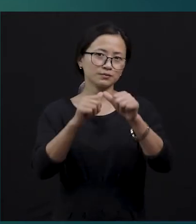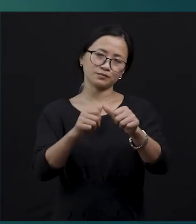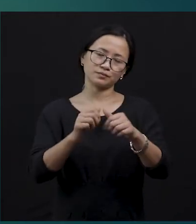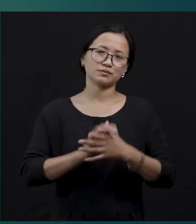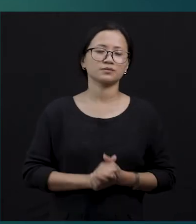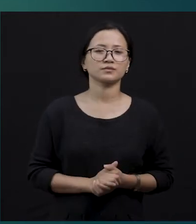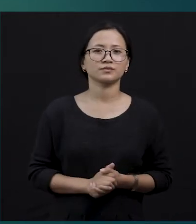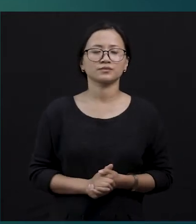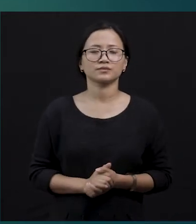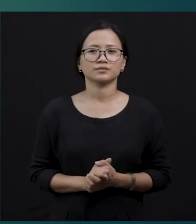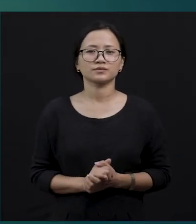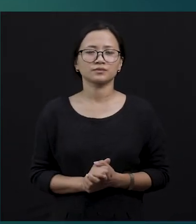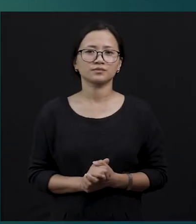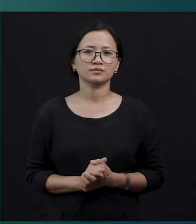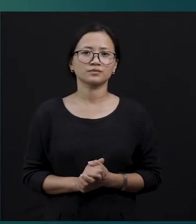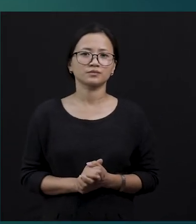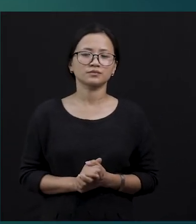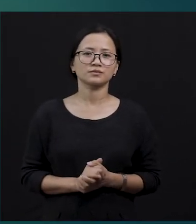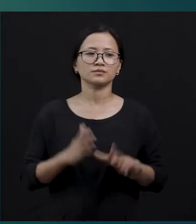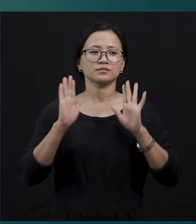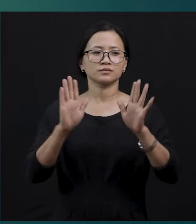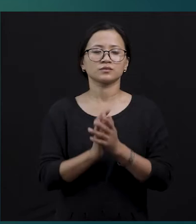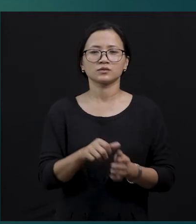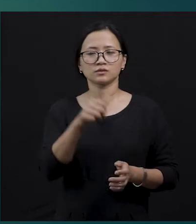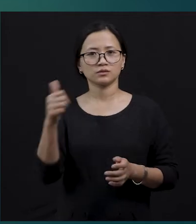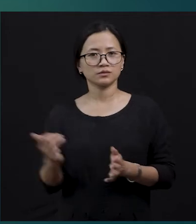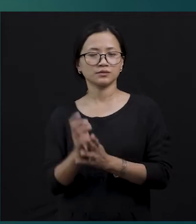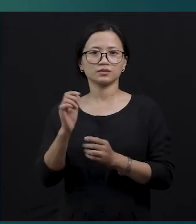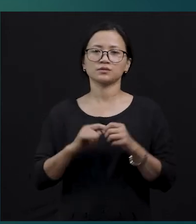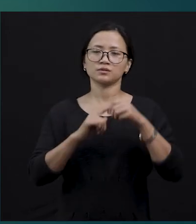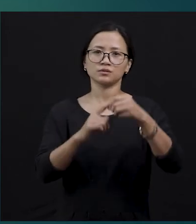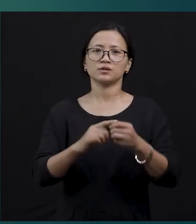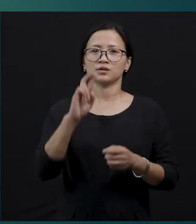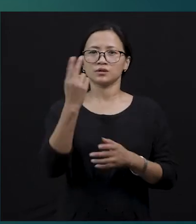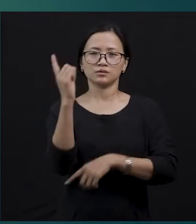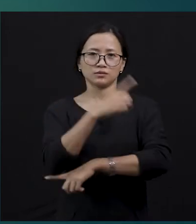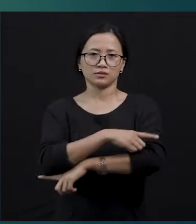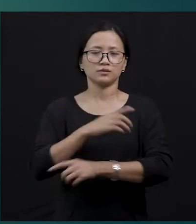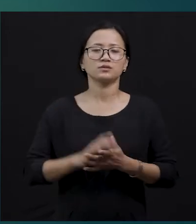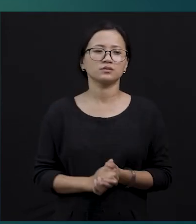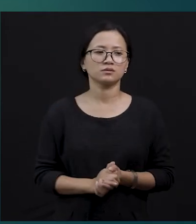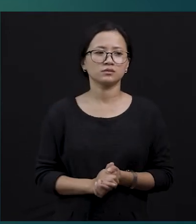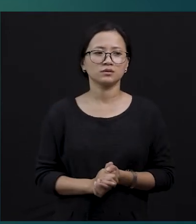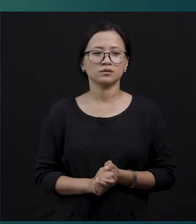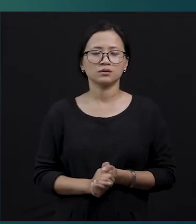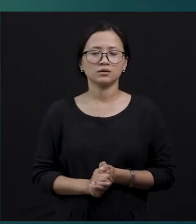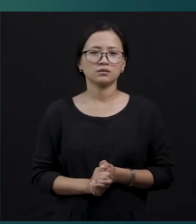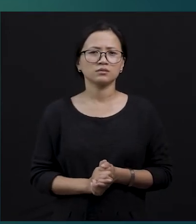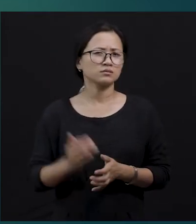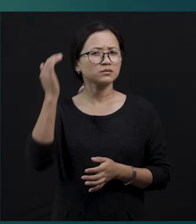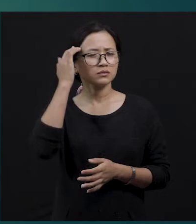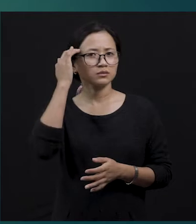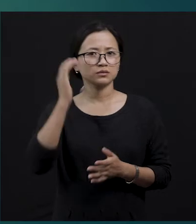625 minutes. Right, children? Then you have another question, that is 2 days. So, as we